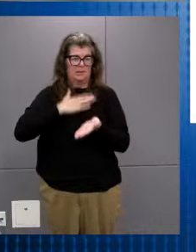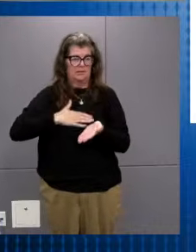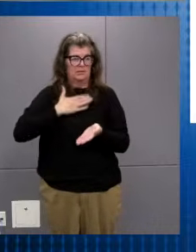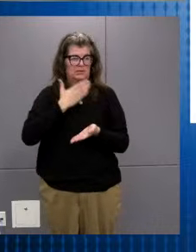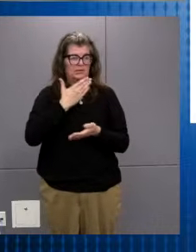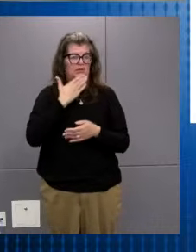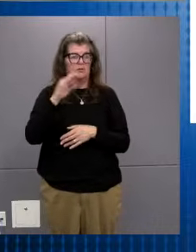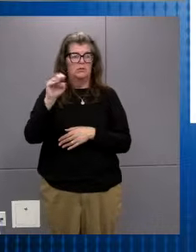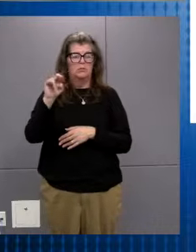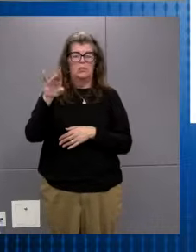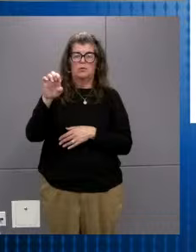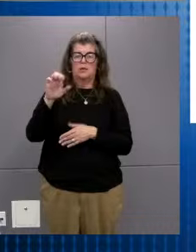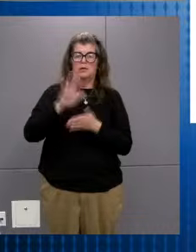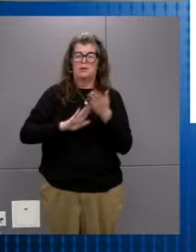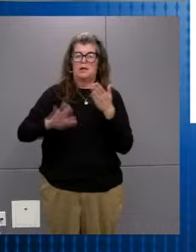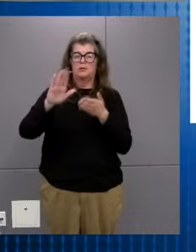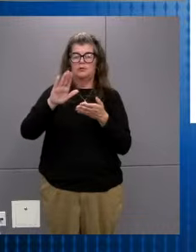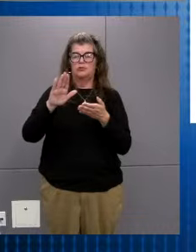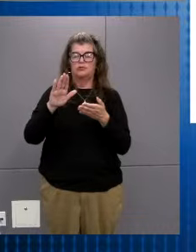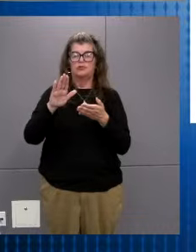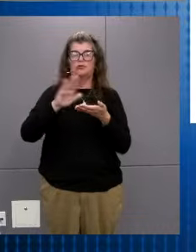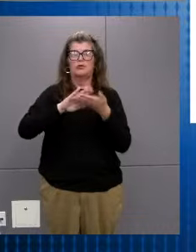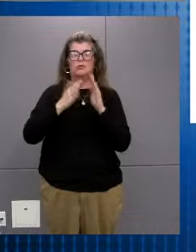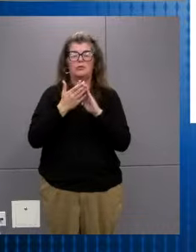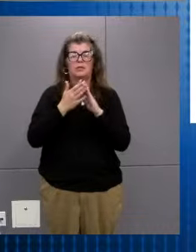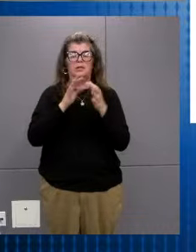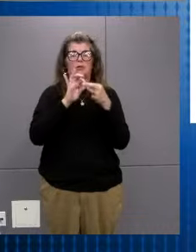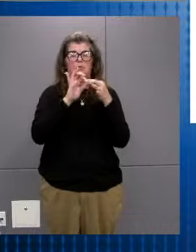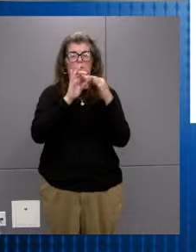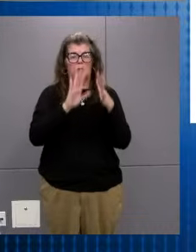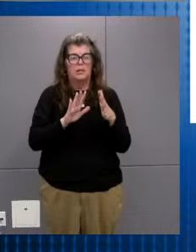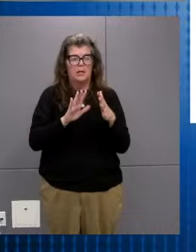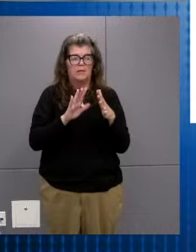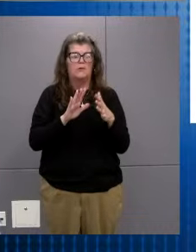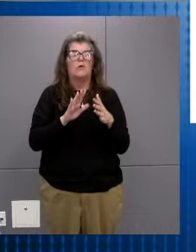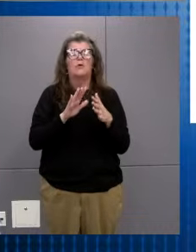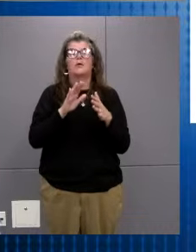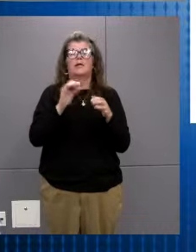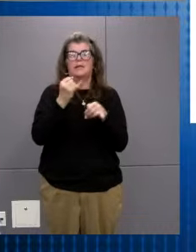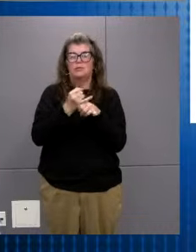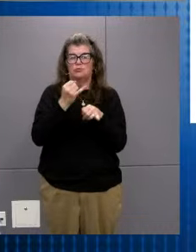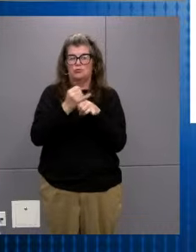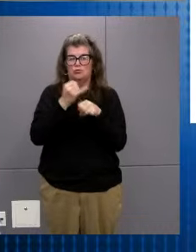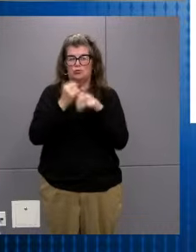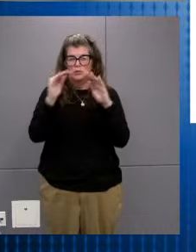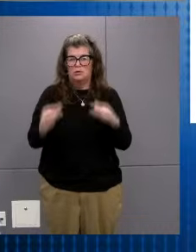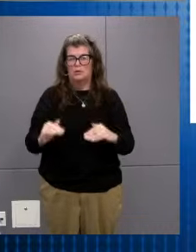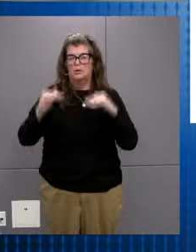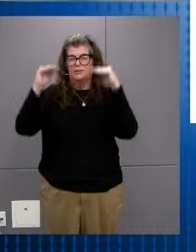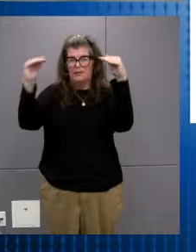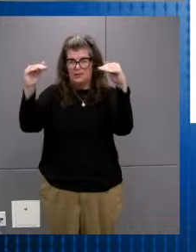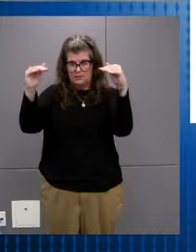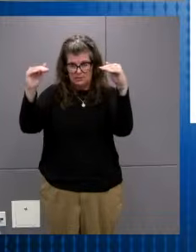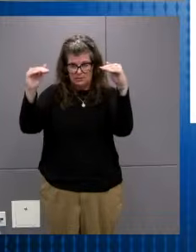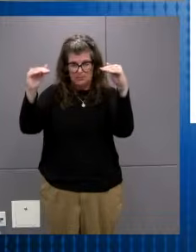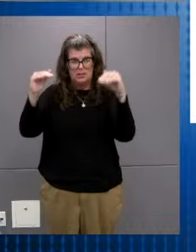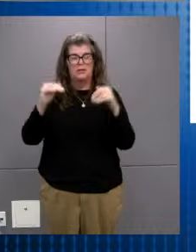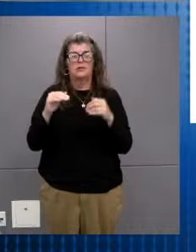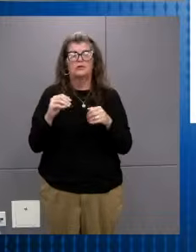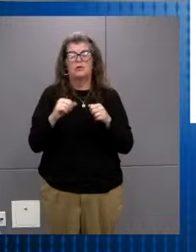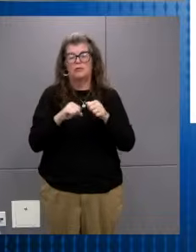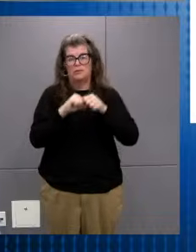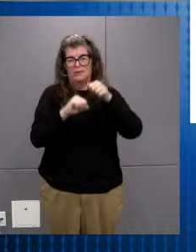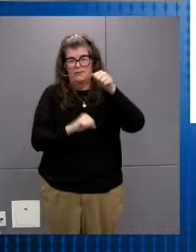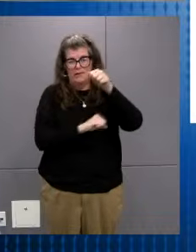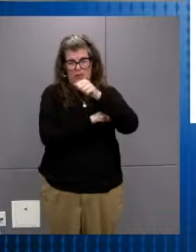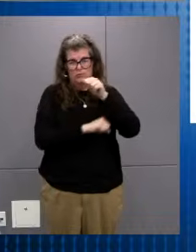is the College and Community Advancement Coordinator within the Office of Institutional Advancement, where I work. More specifically, she works in the foundation